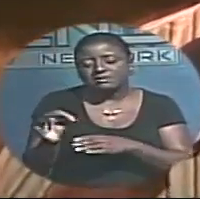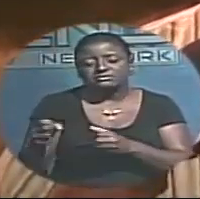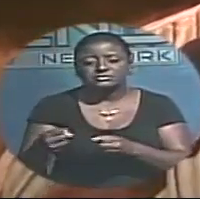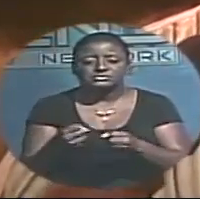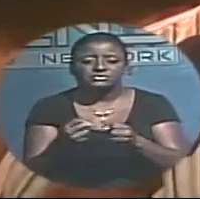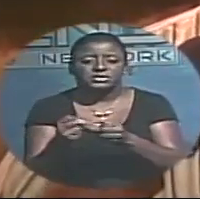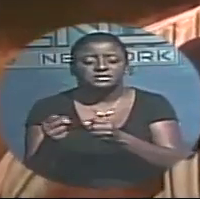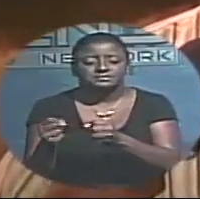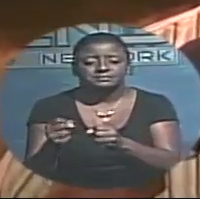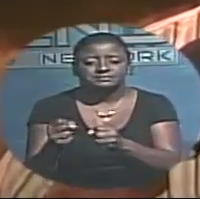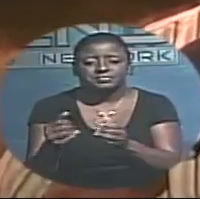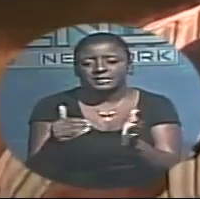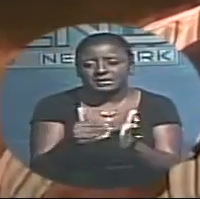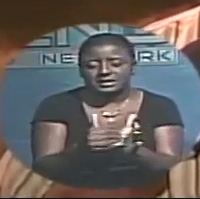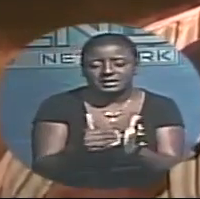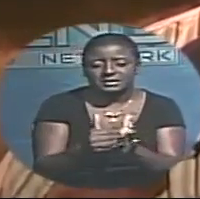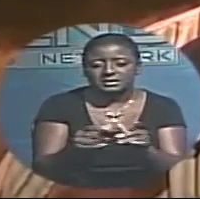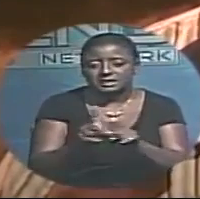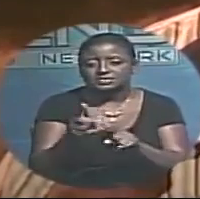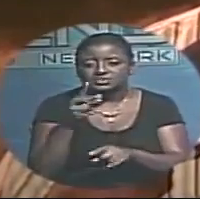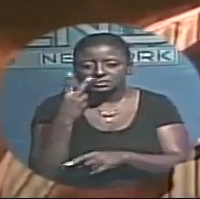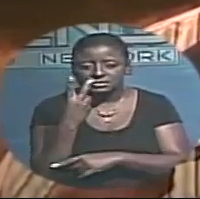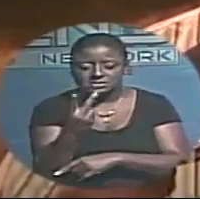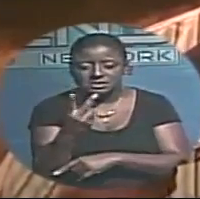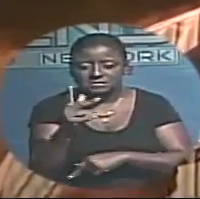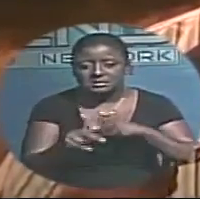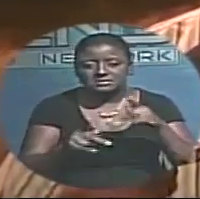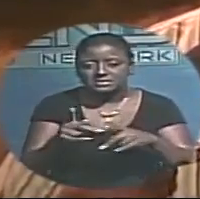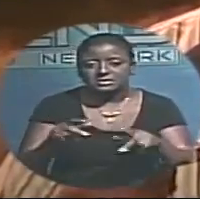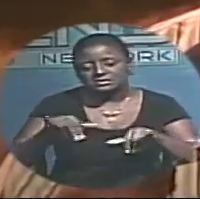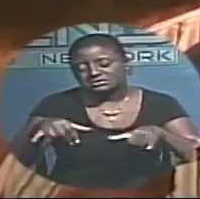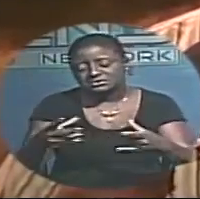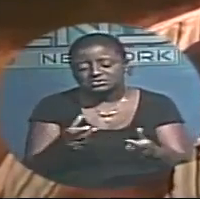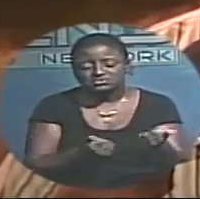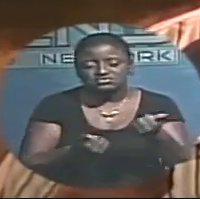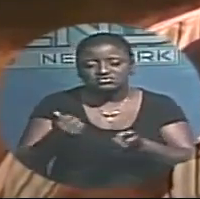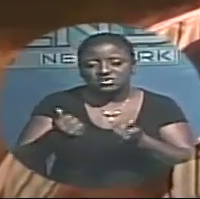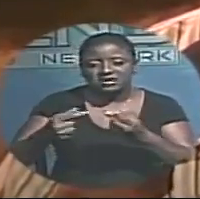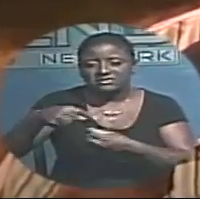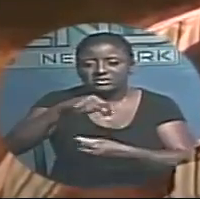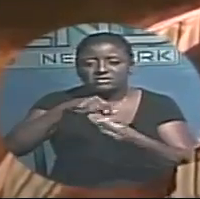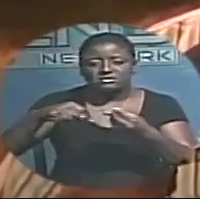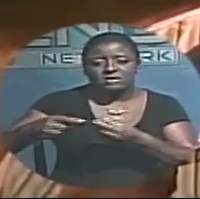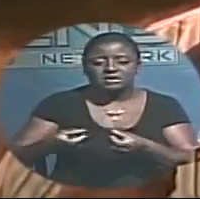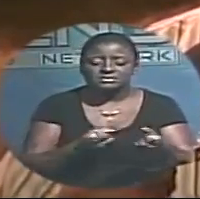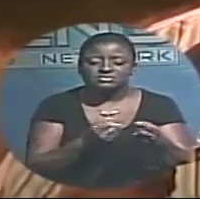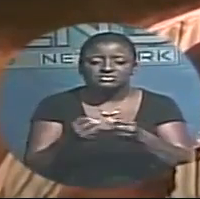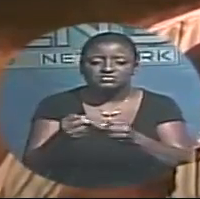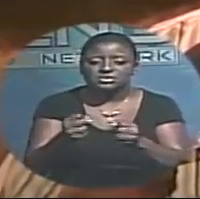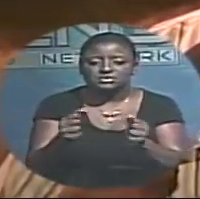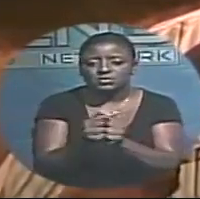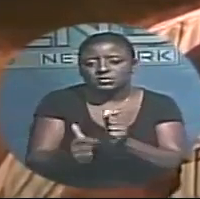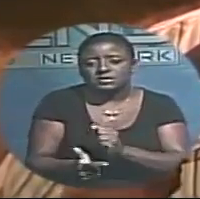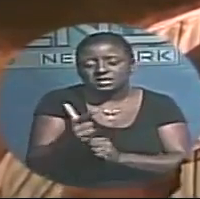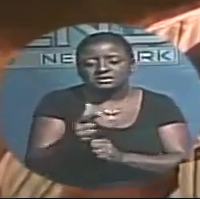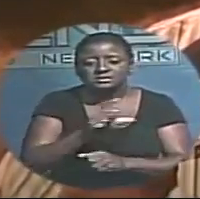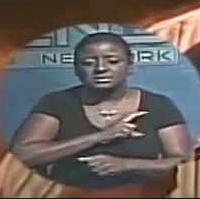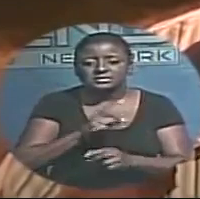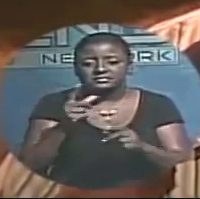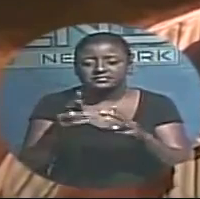again, as you see, persons are just driving about our streets with firearms, and the police is very, very